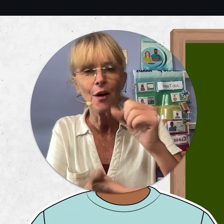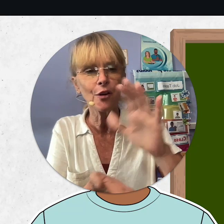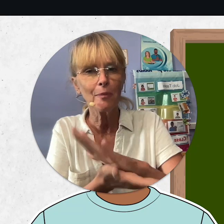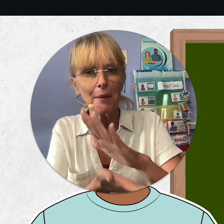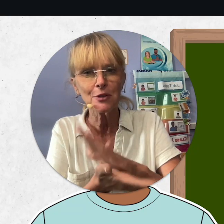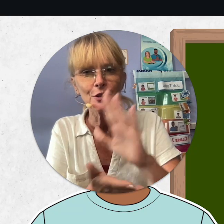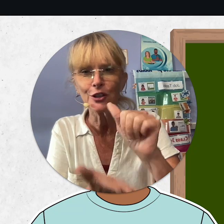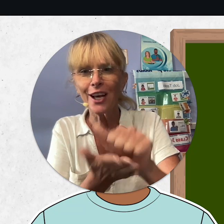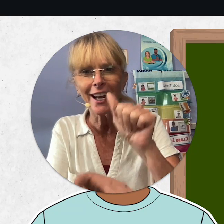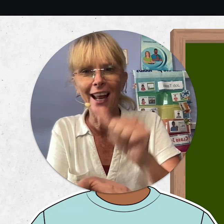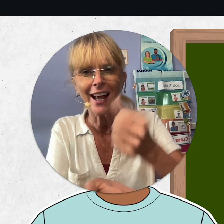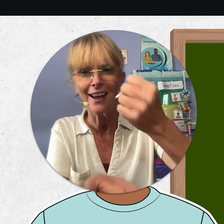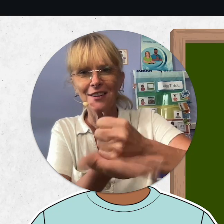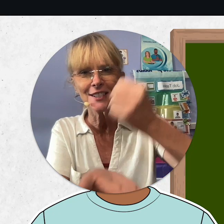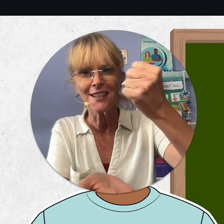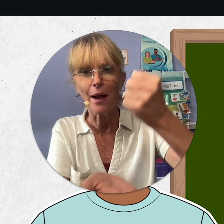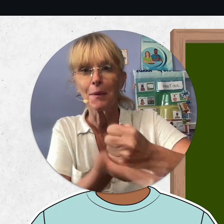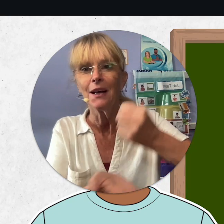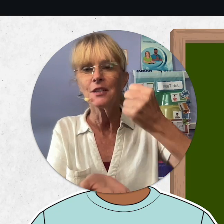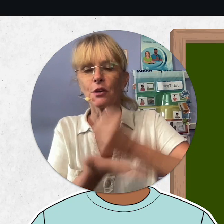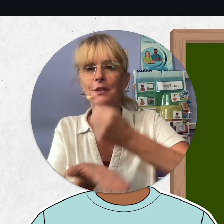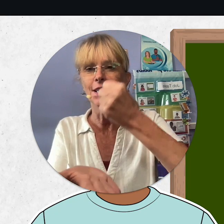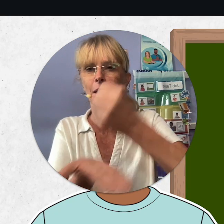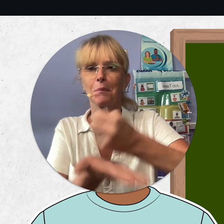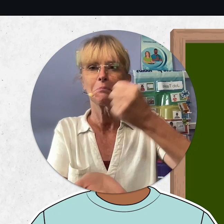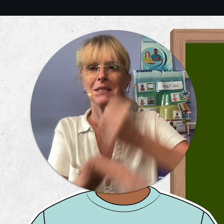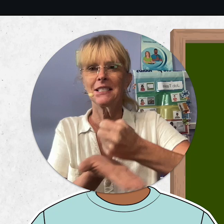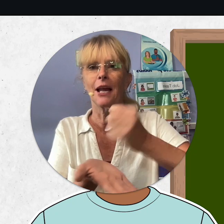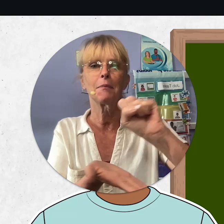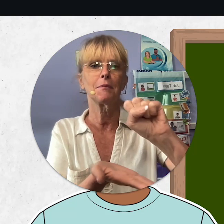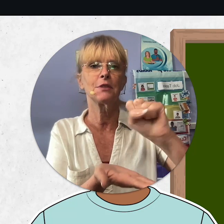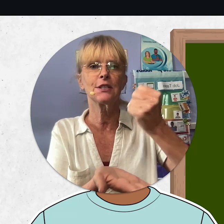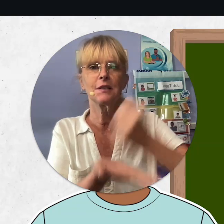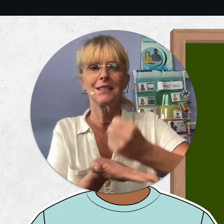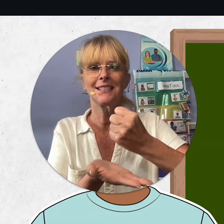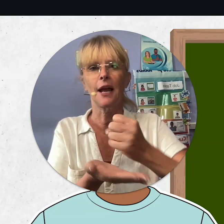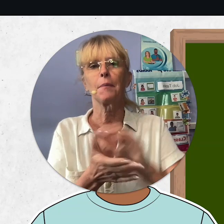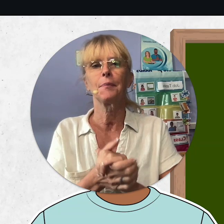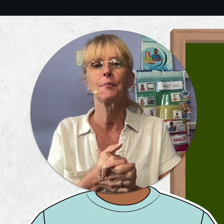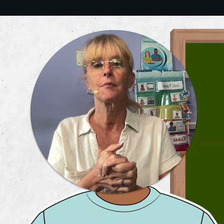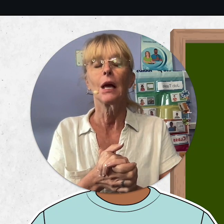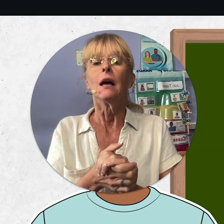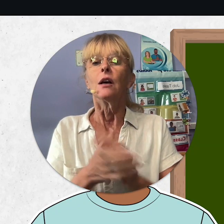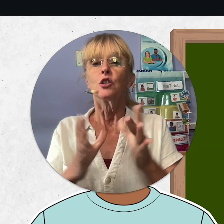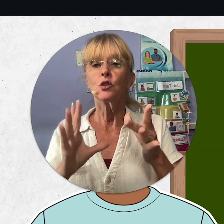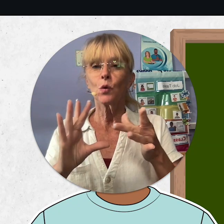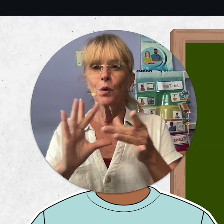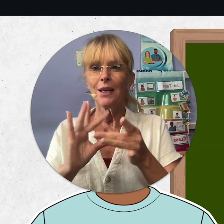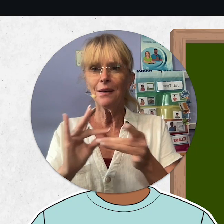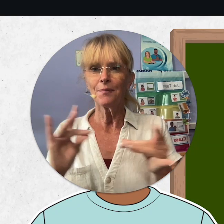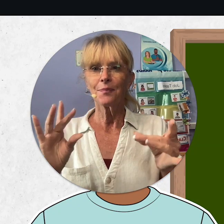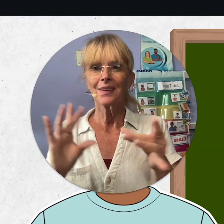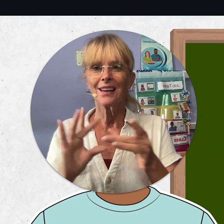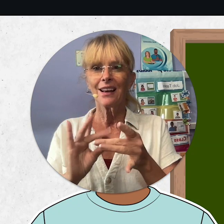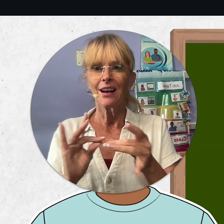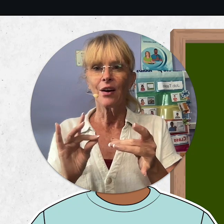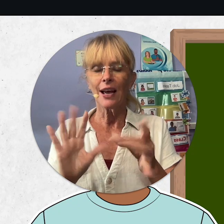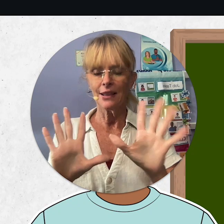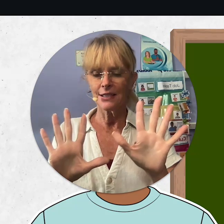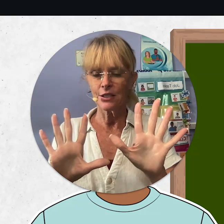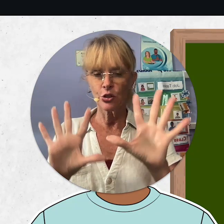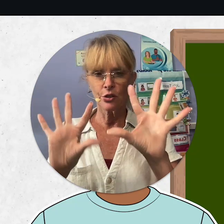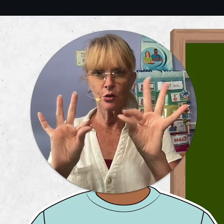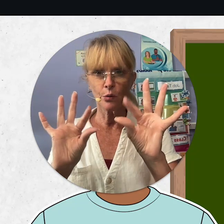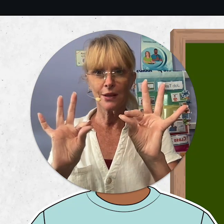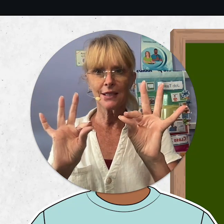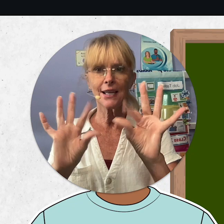You know, your paper's good. You got an A. Here's a stamp. So stamp, stamp, just stamp. Story. Okay,